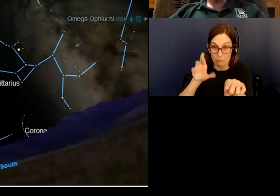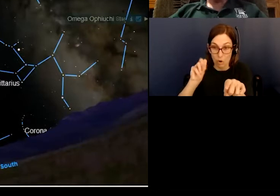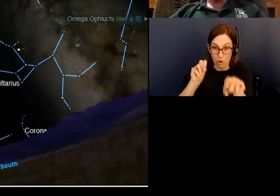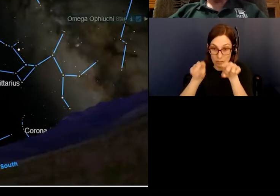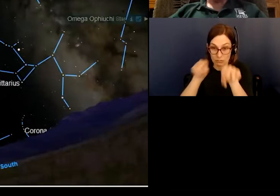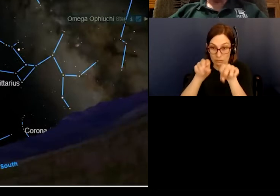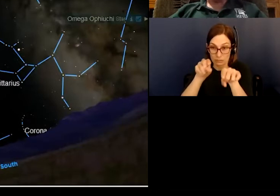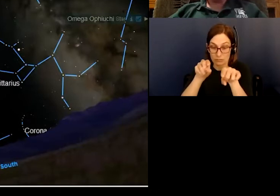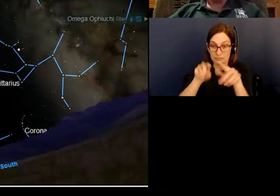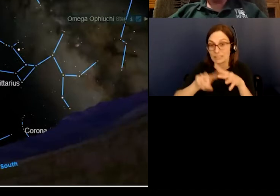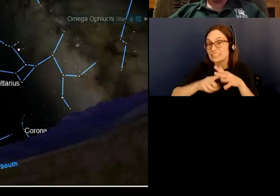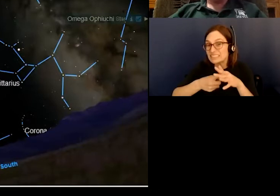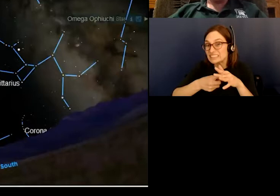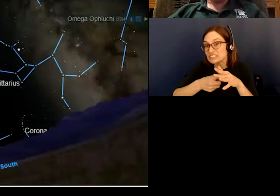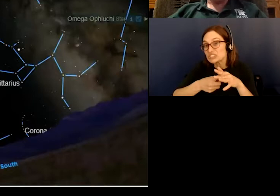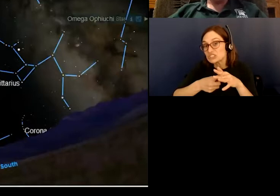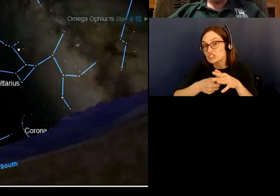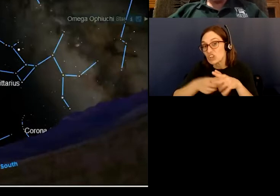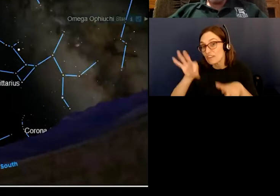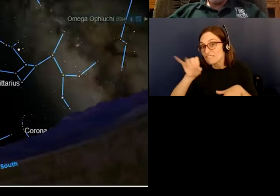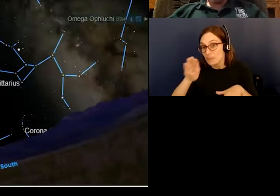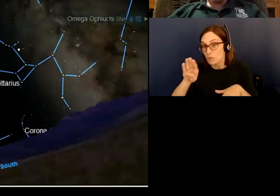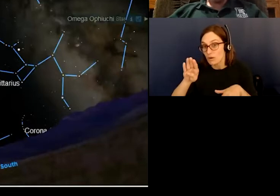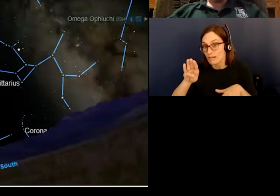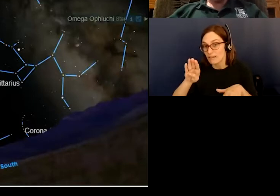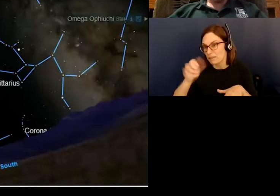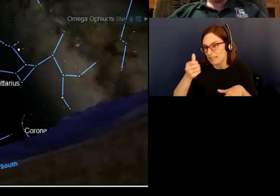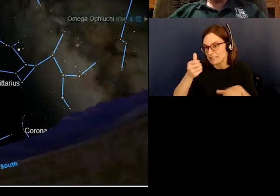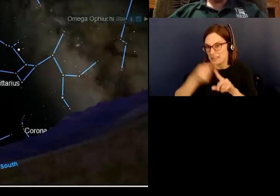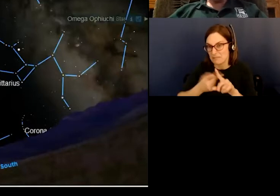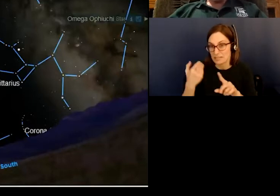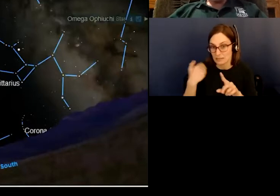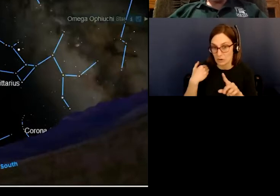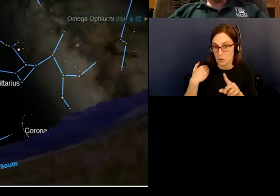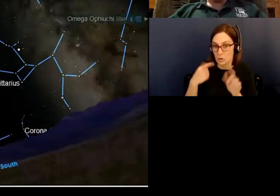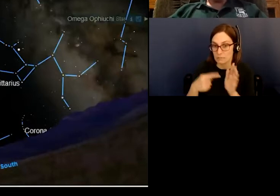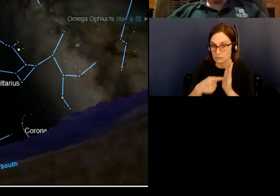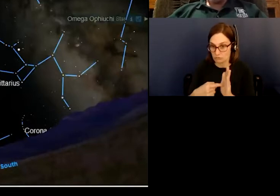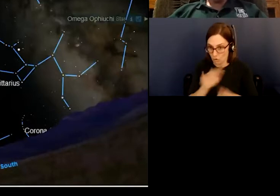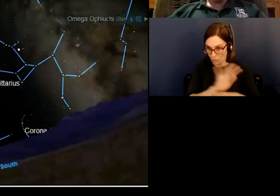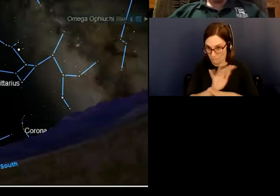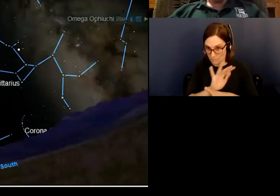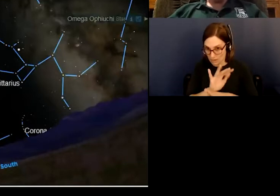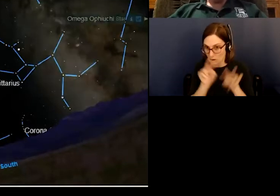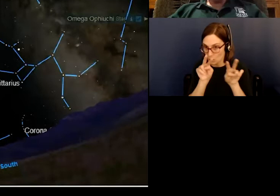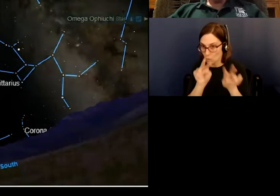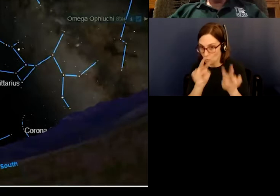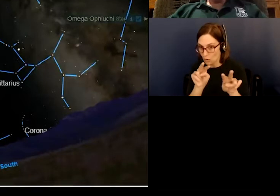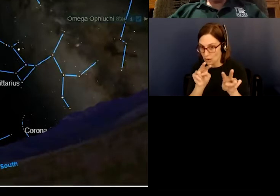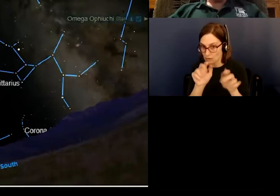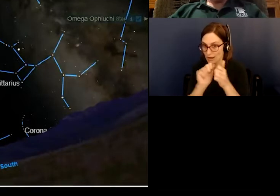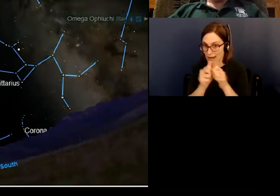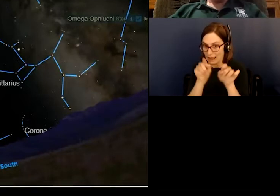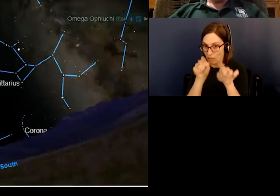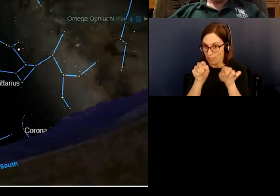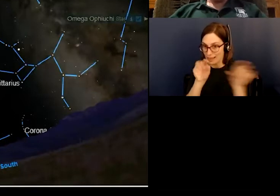starts in about February, so maybe 10 months ago. And I'm going to roll this clip, and I want you to watch them move